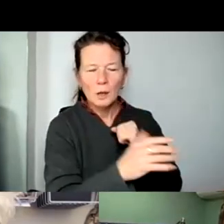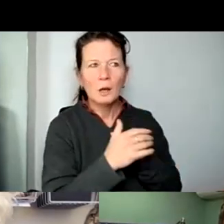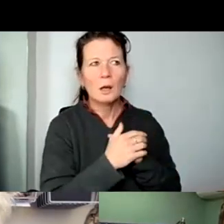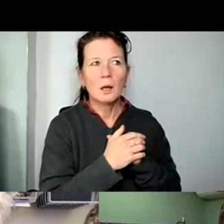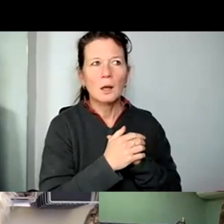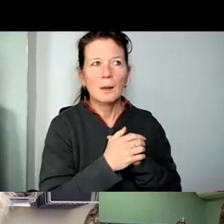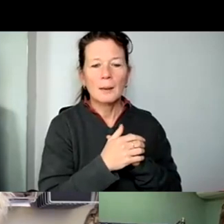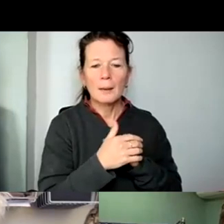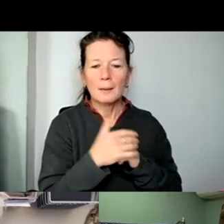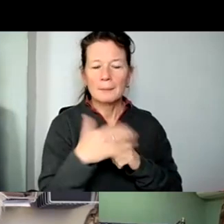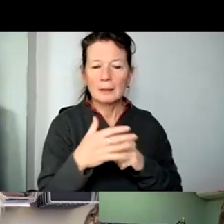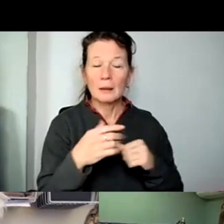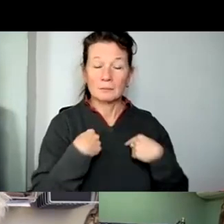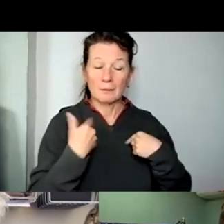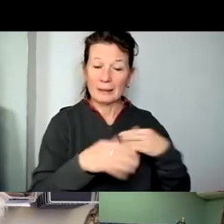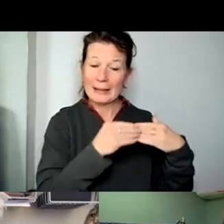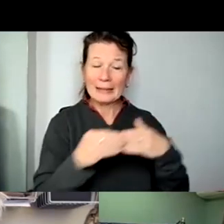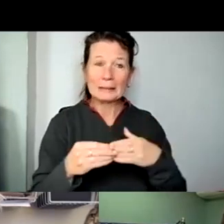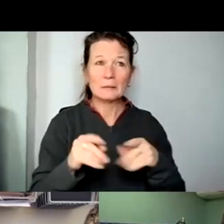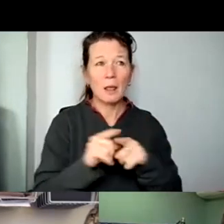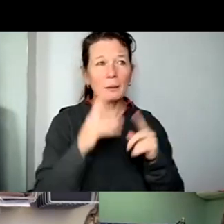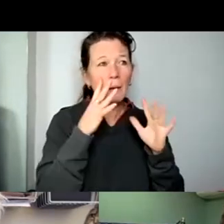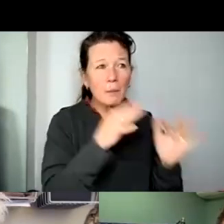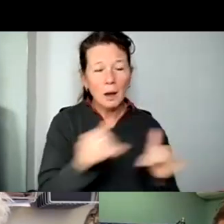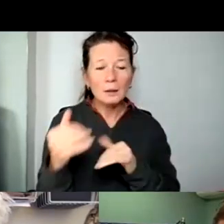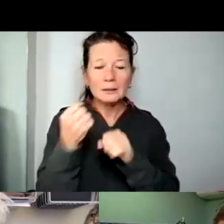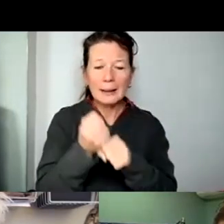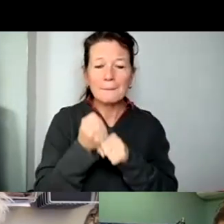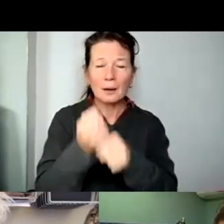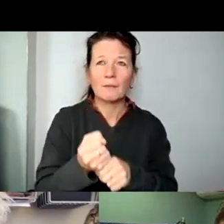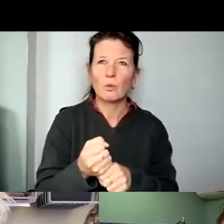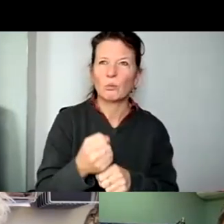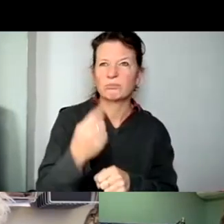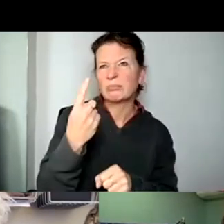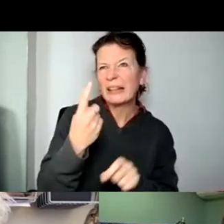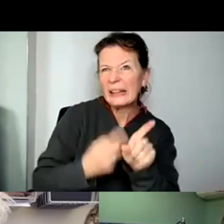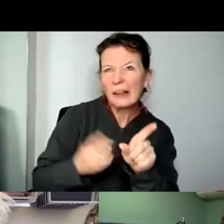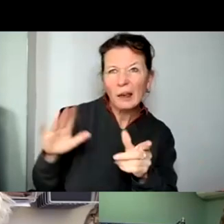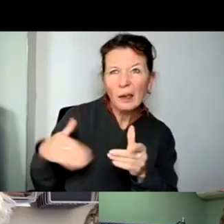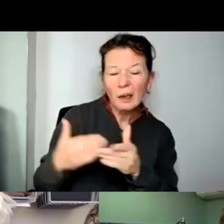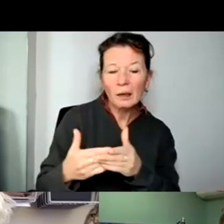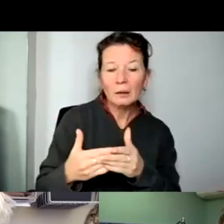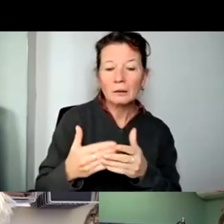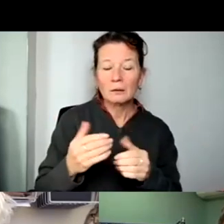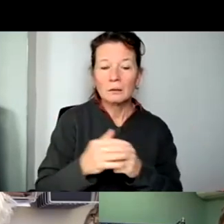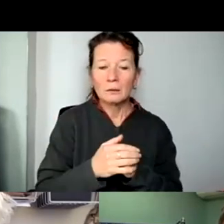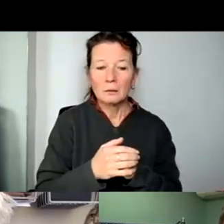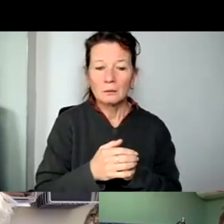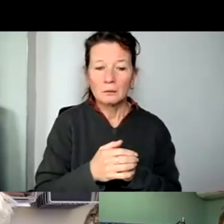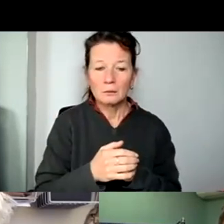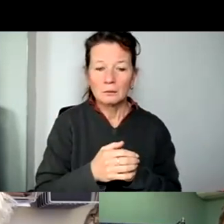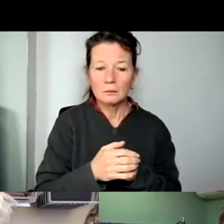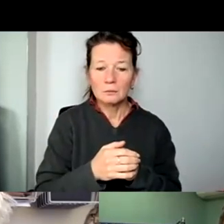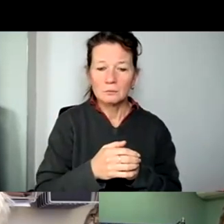I've been really leading a kind of pilot campaign for the last year, really, of Independent Venue Week and some of their